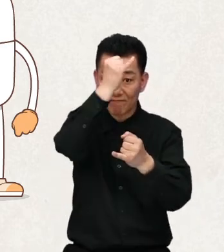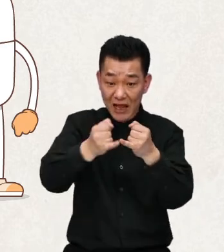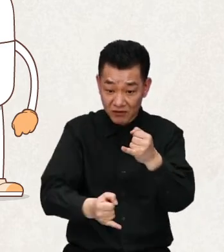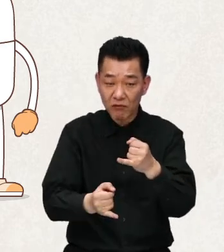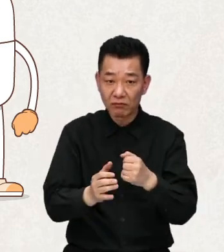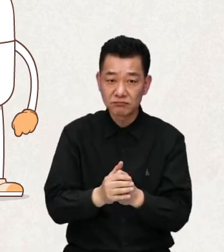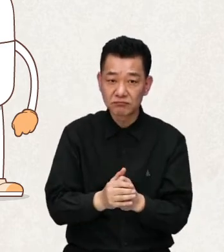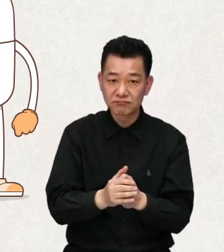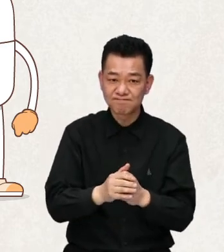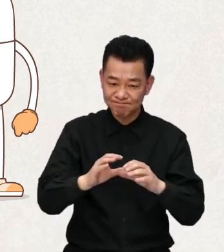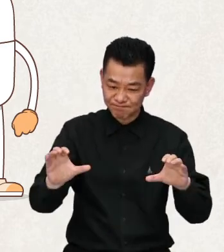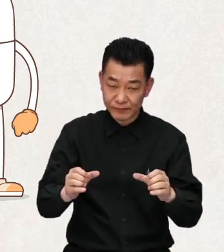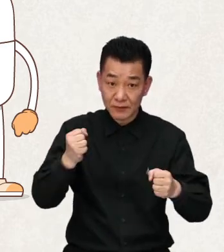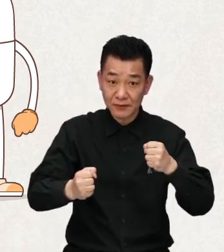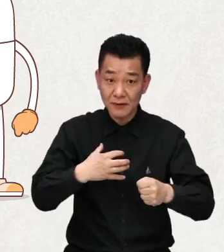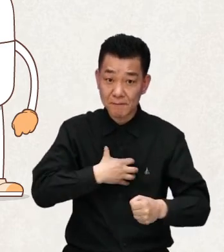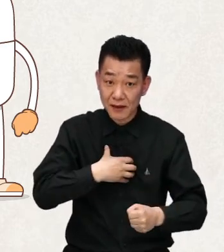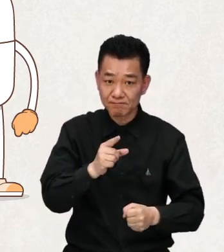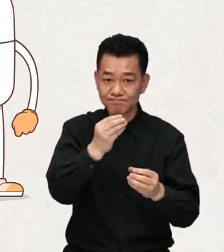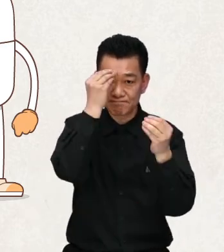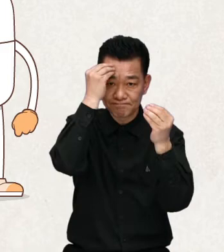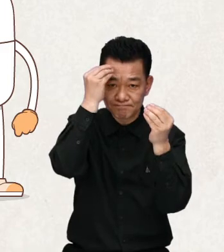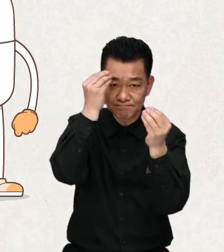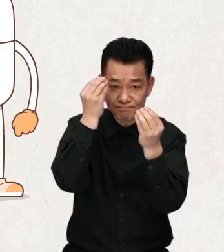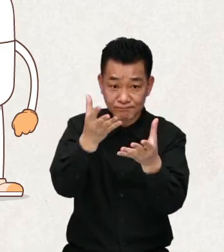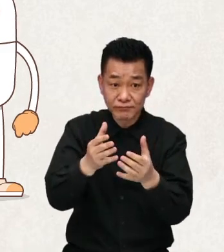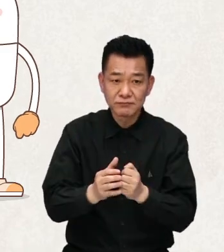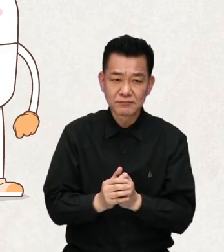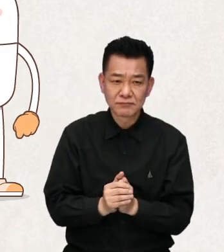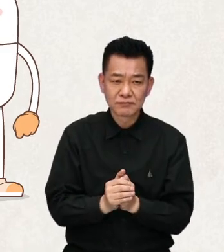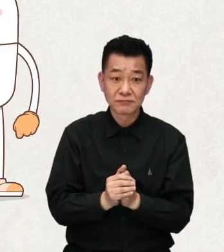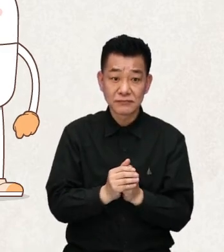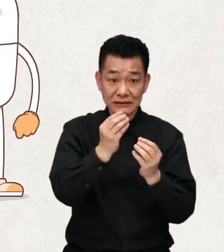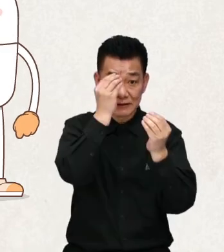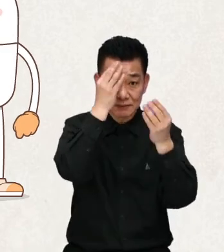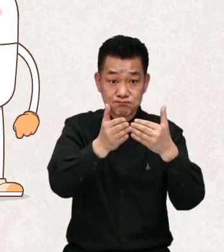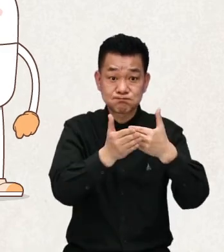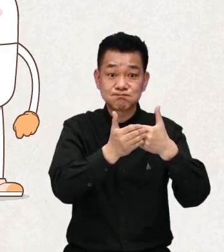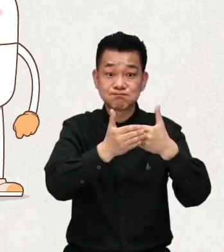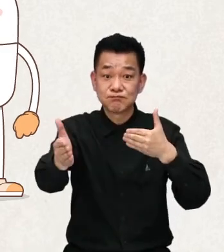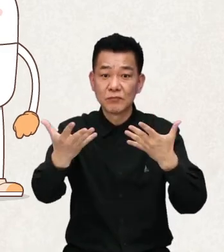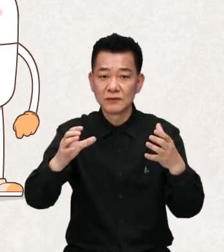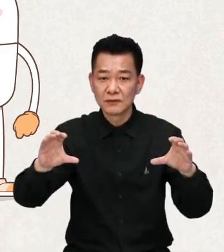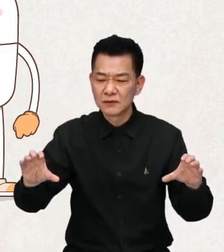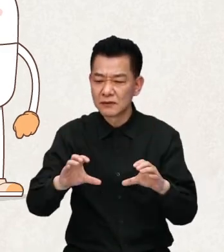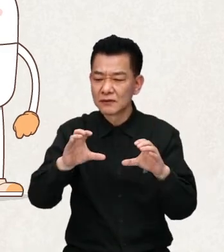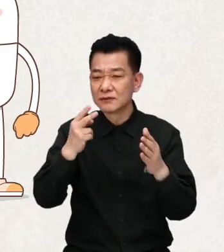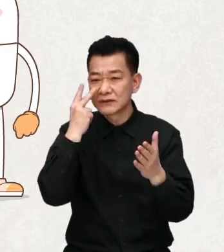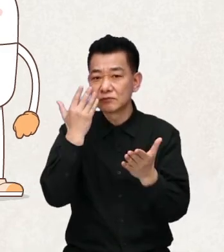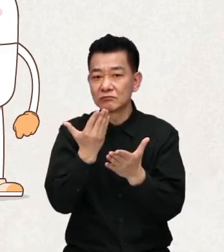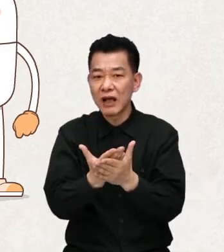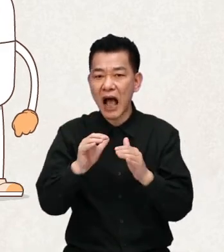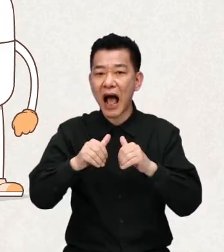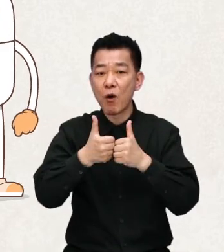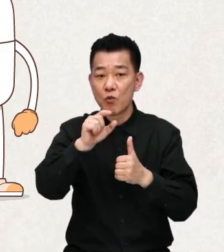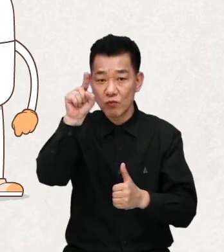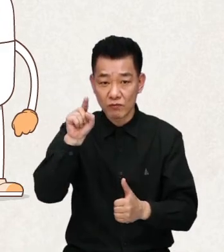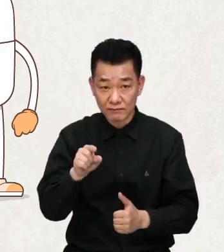to the petitioner and the state party concerned. How can they check follow-up measures after the